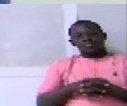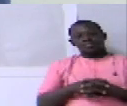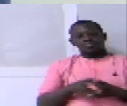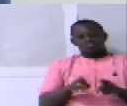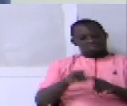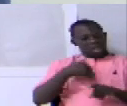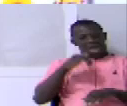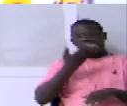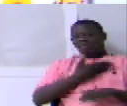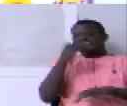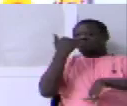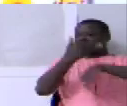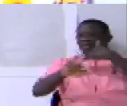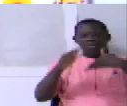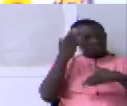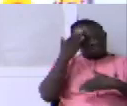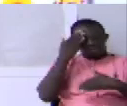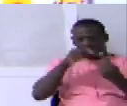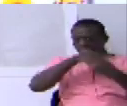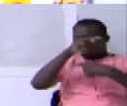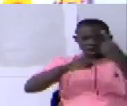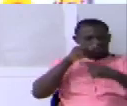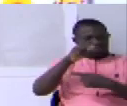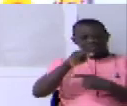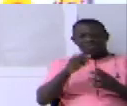I've never known that.